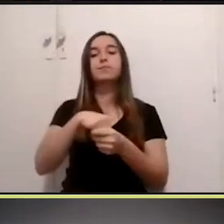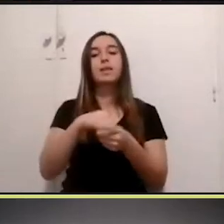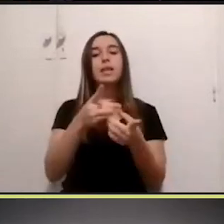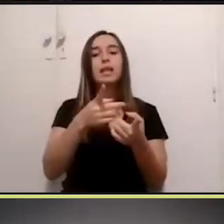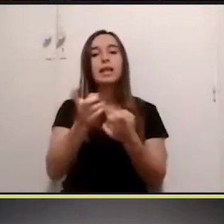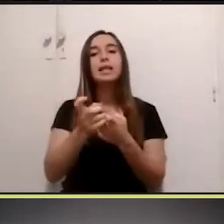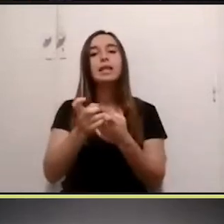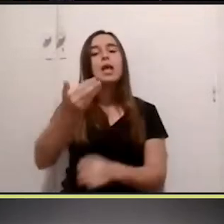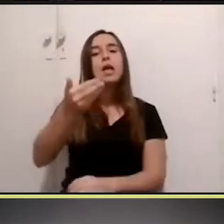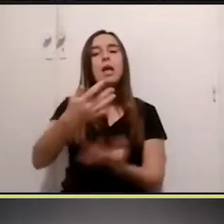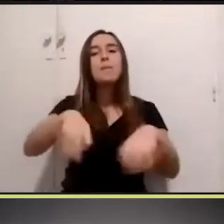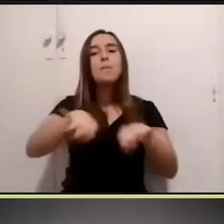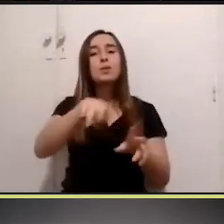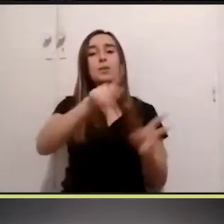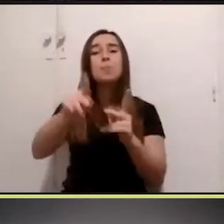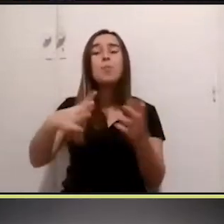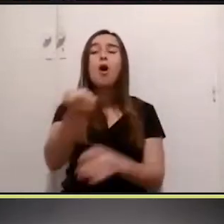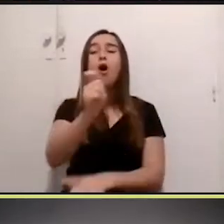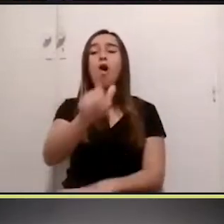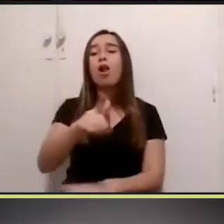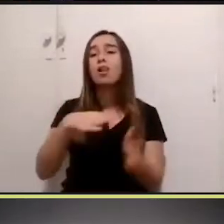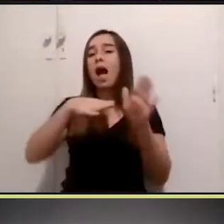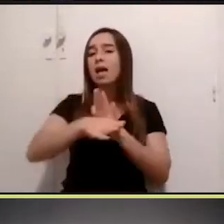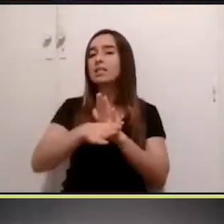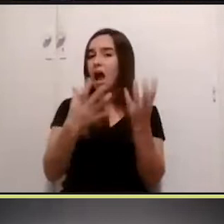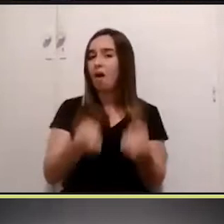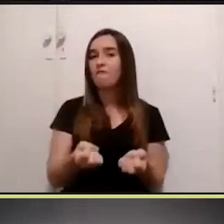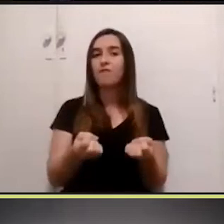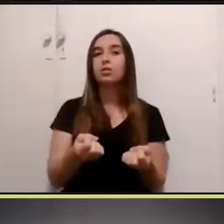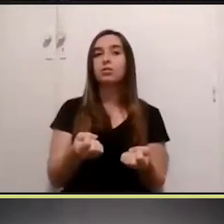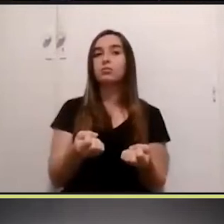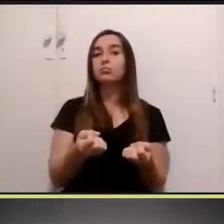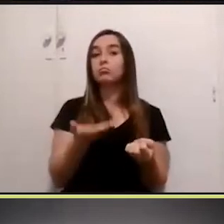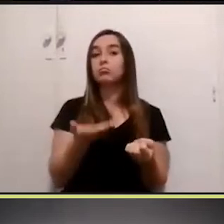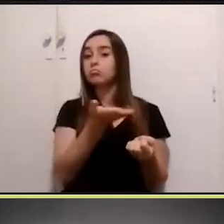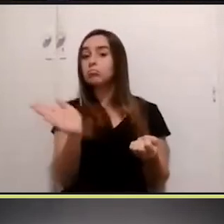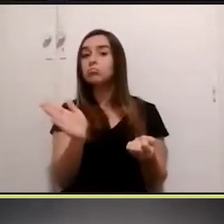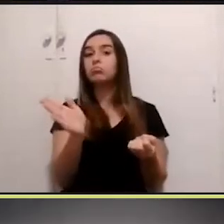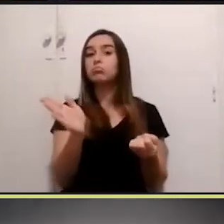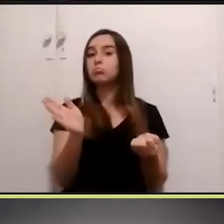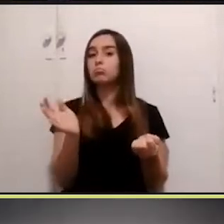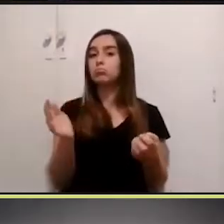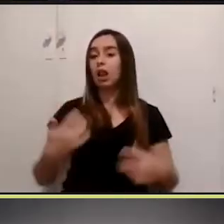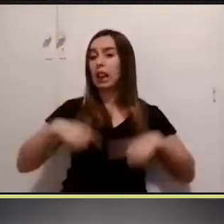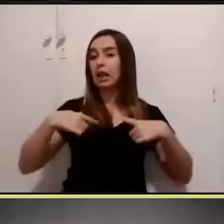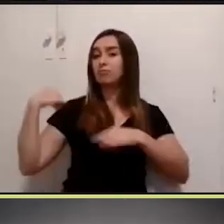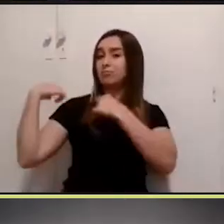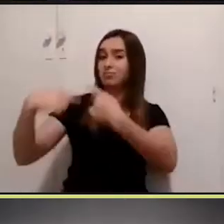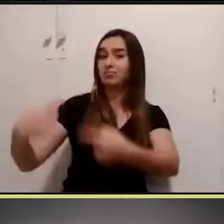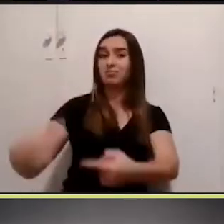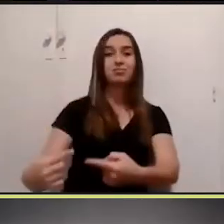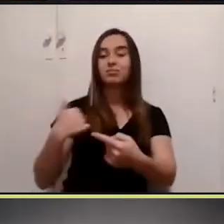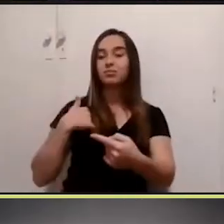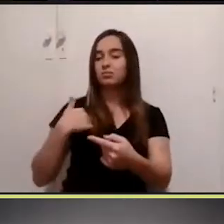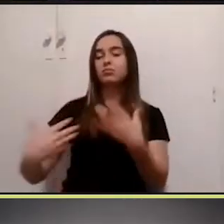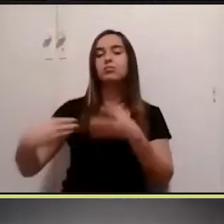has access and is included in the digital sphere, as so much of that is now part of our everyday reality. In some of the